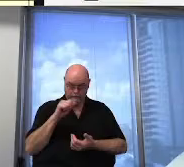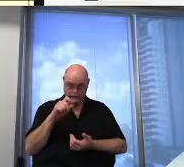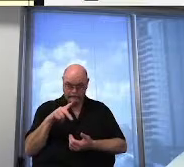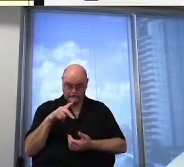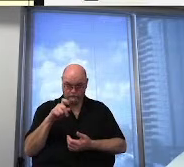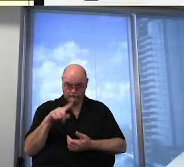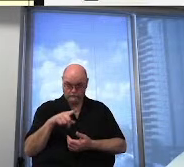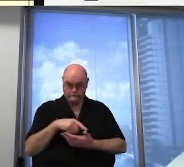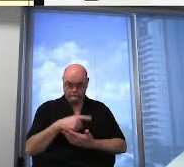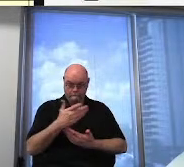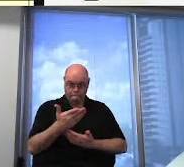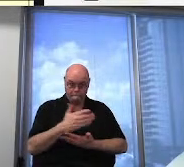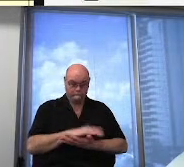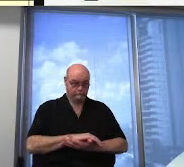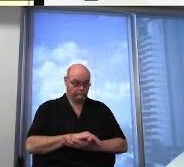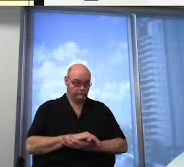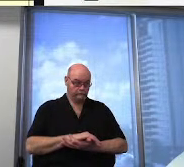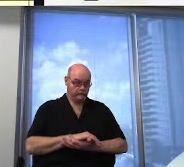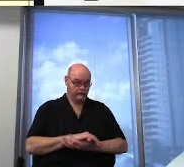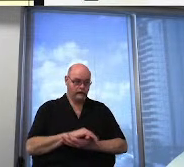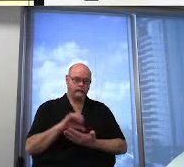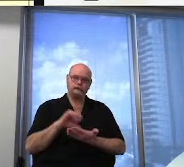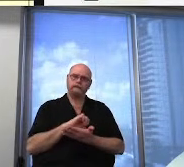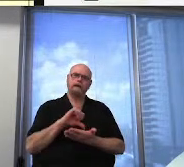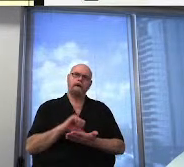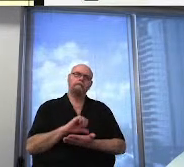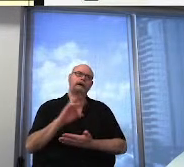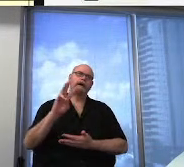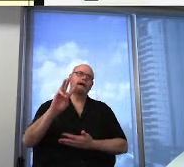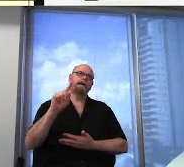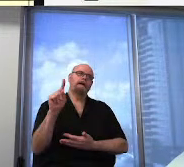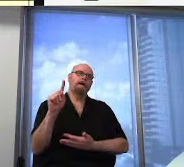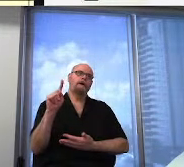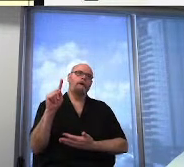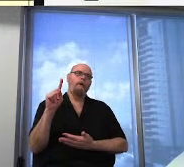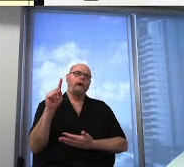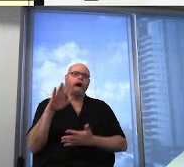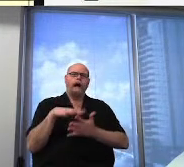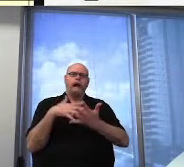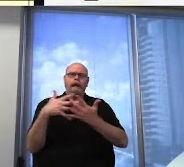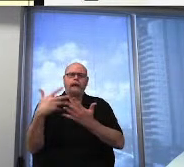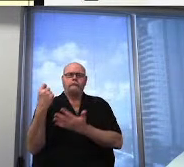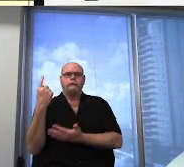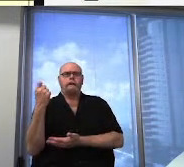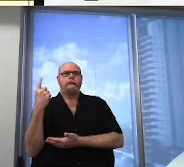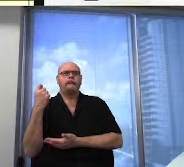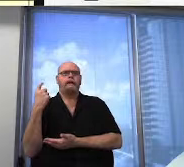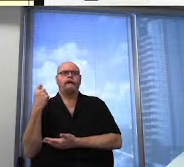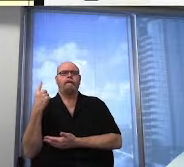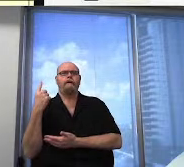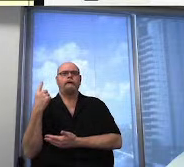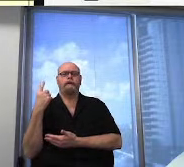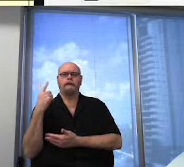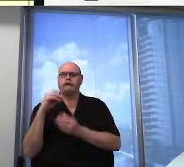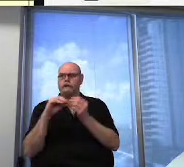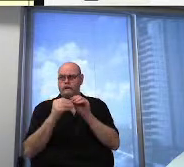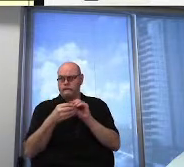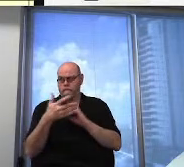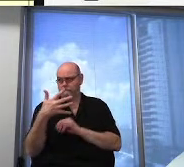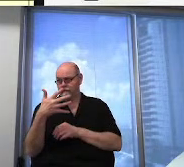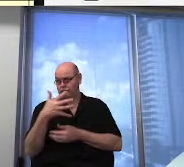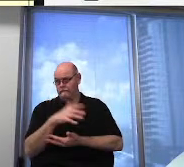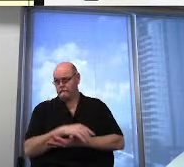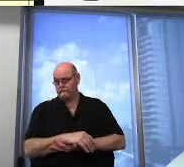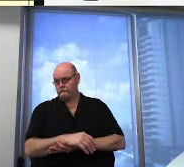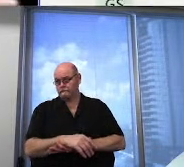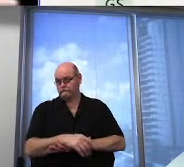Can I ask a question? Yes, can we go to page 61, table 11 of Exhibit